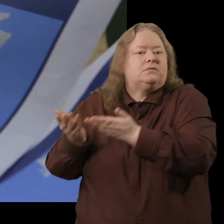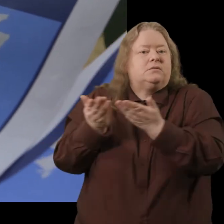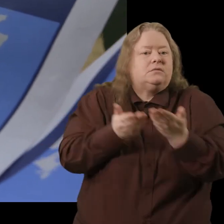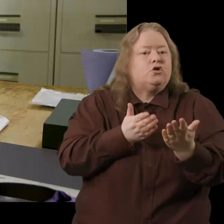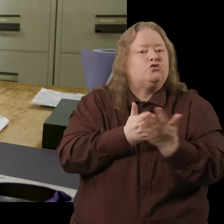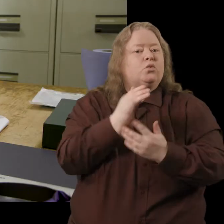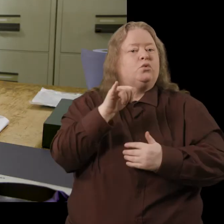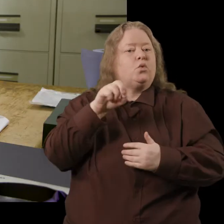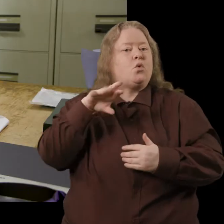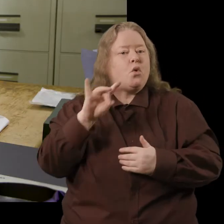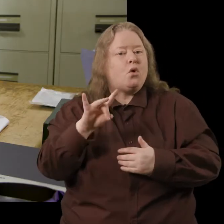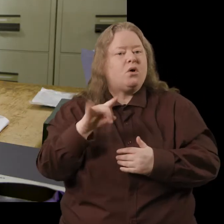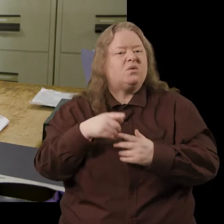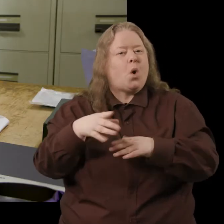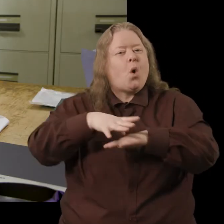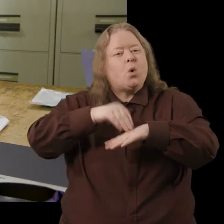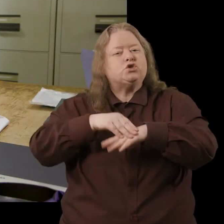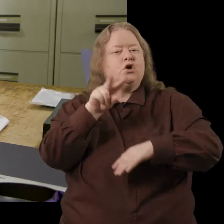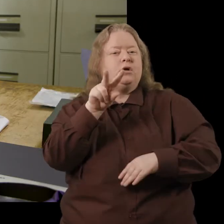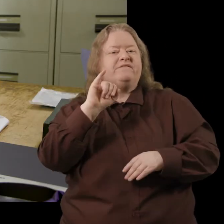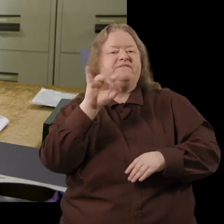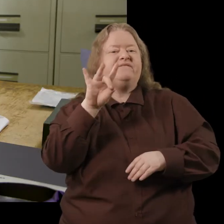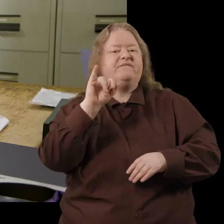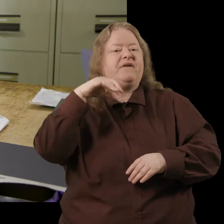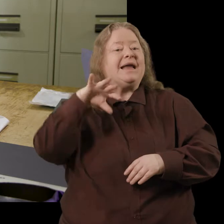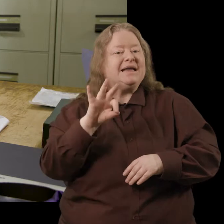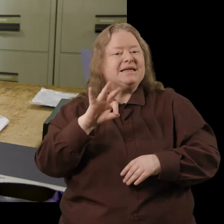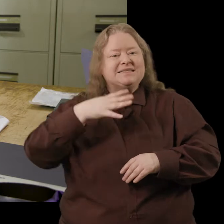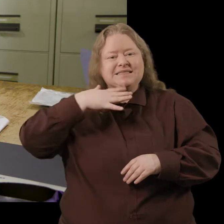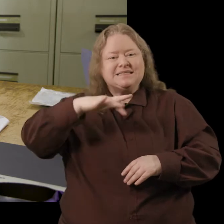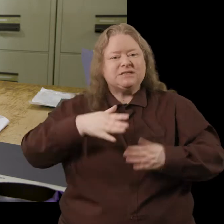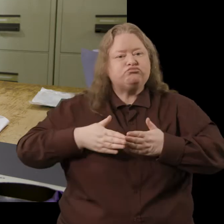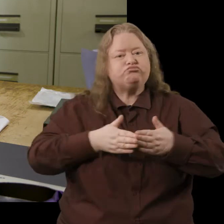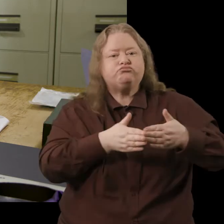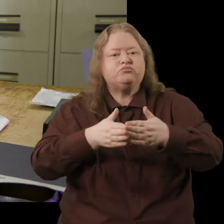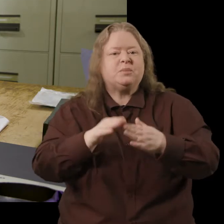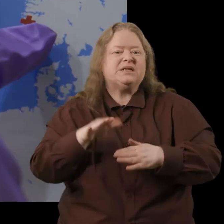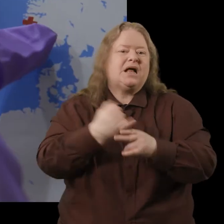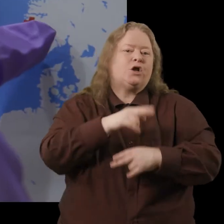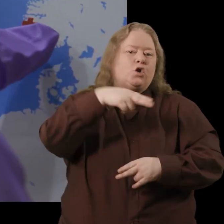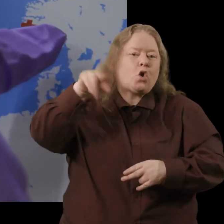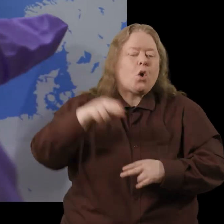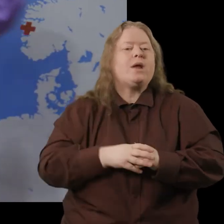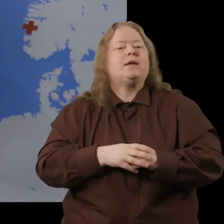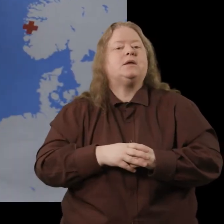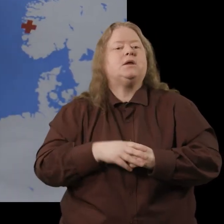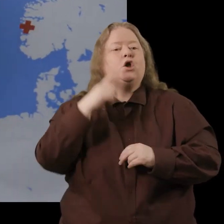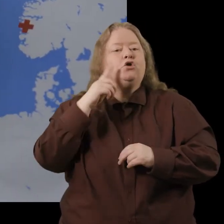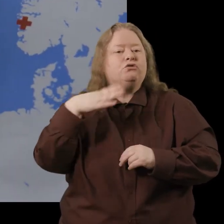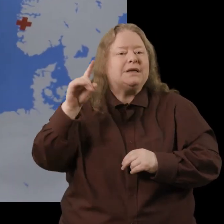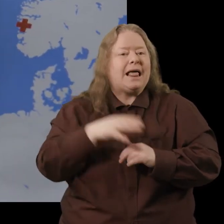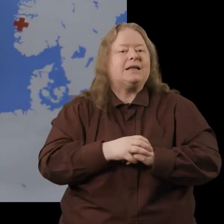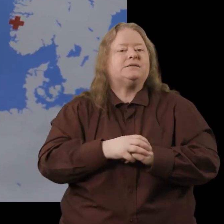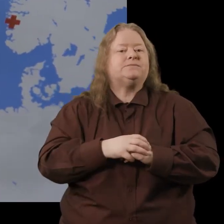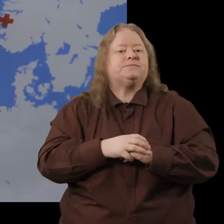through York along what were the older Viking sea routes to places like Norway,